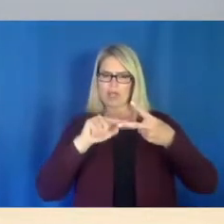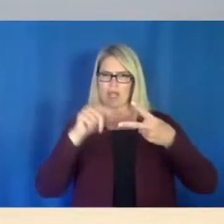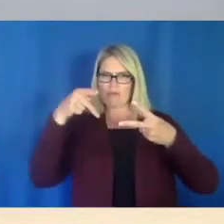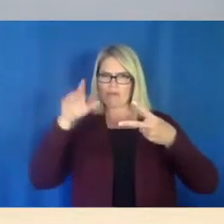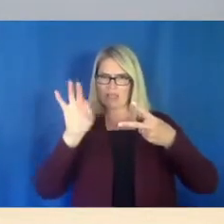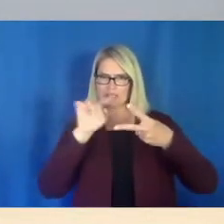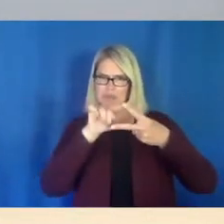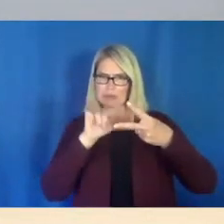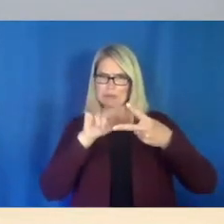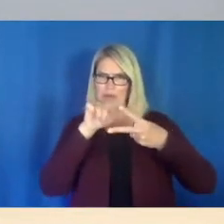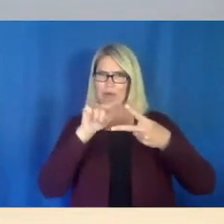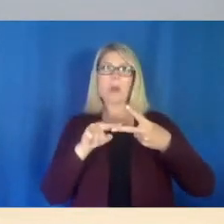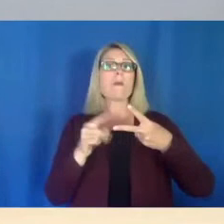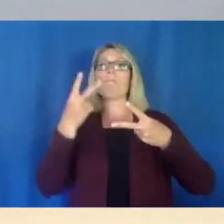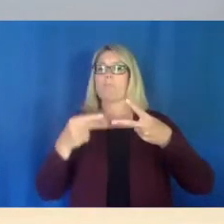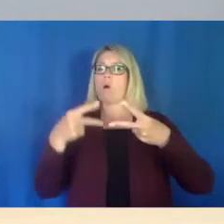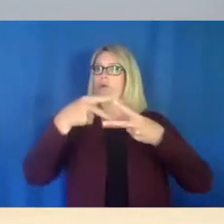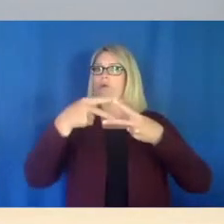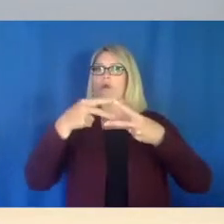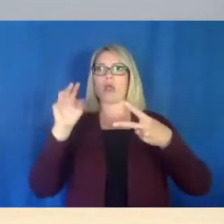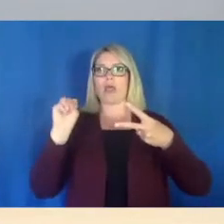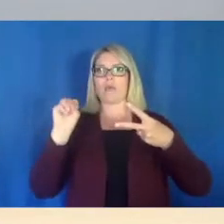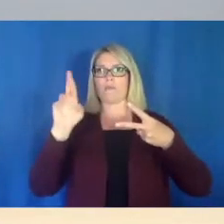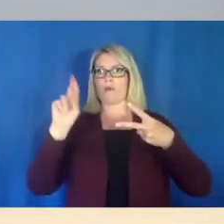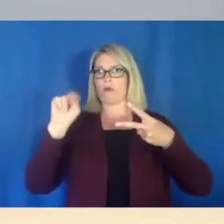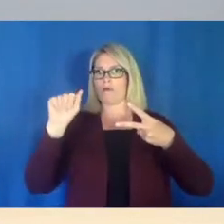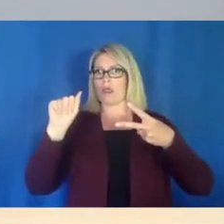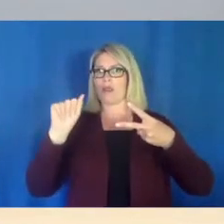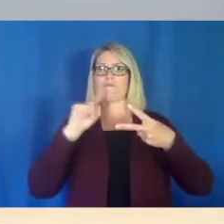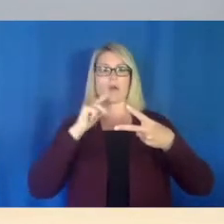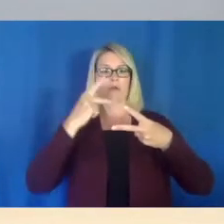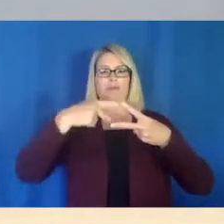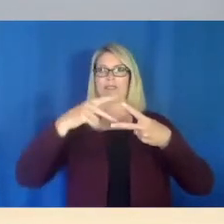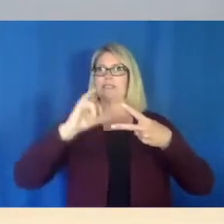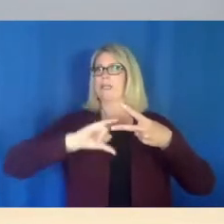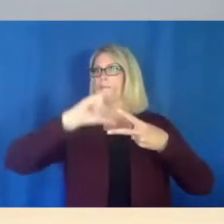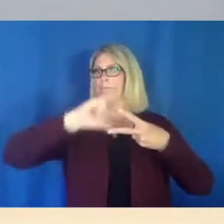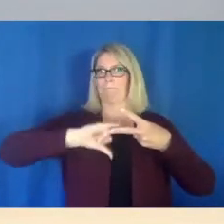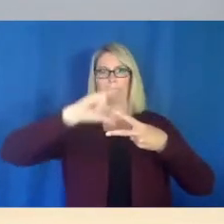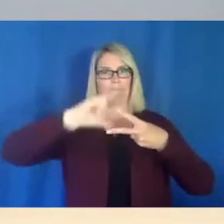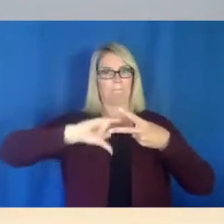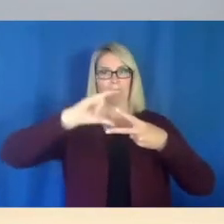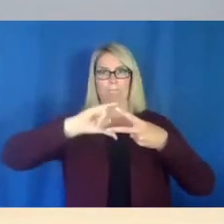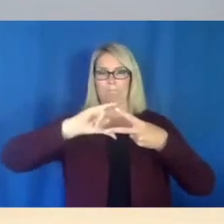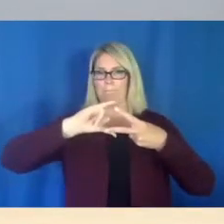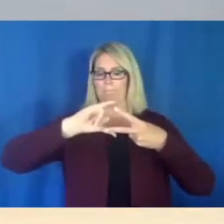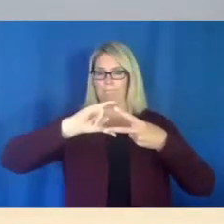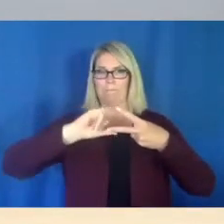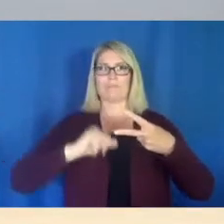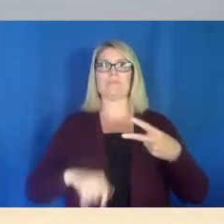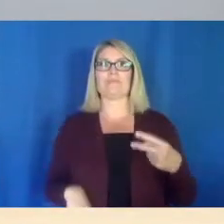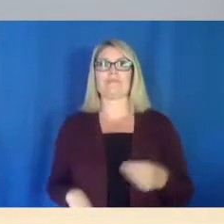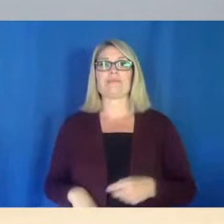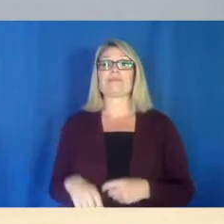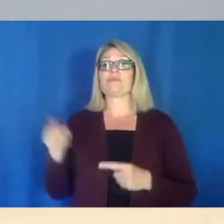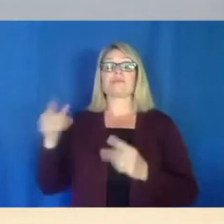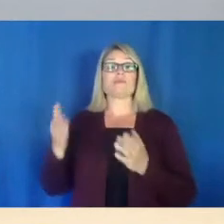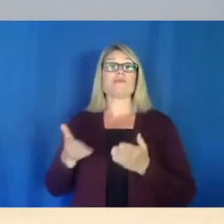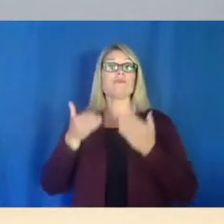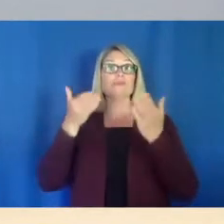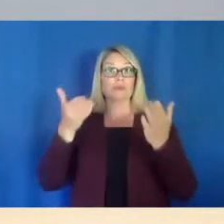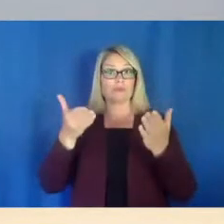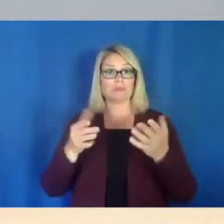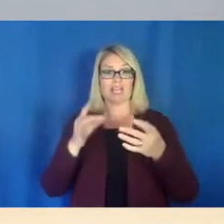both mRNA vaccines and target the same coronavirus spike protein. The national recommendation regarding